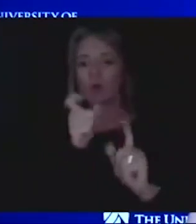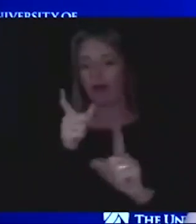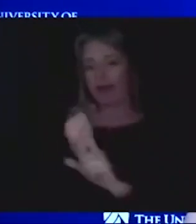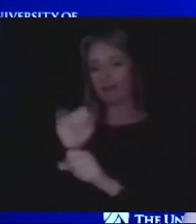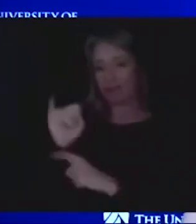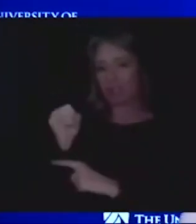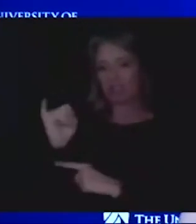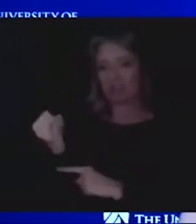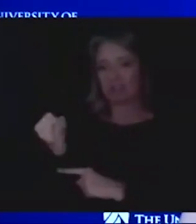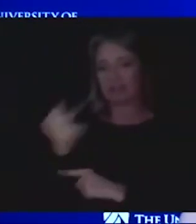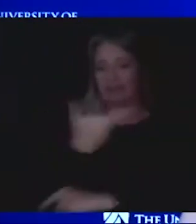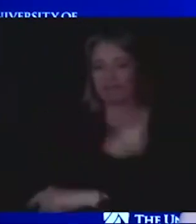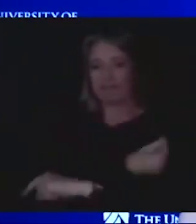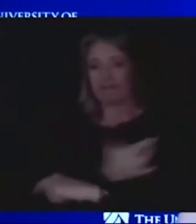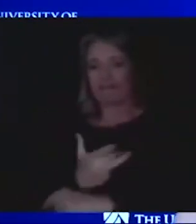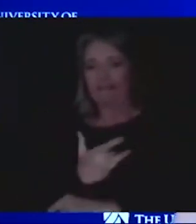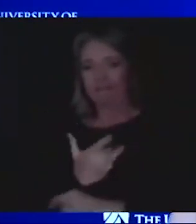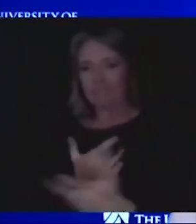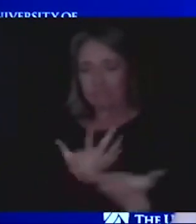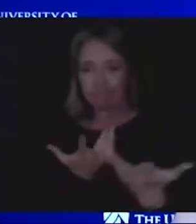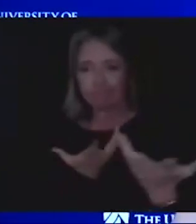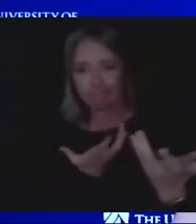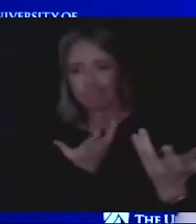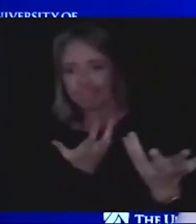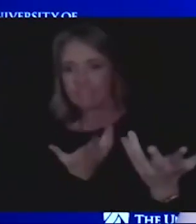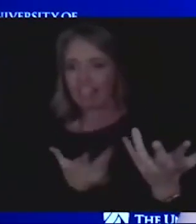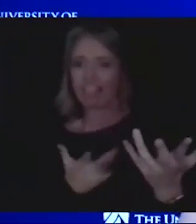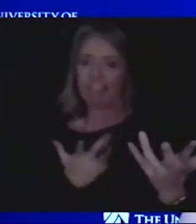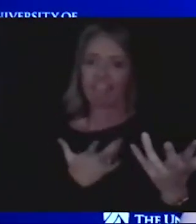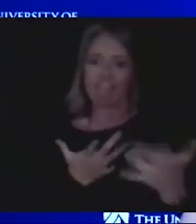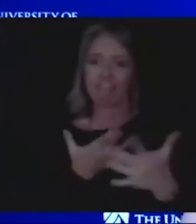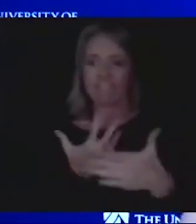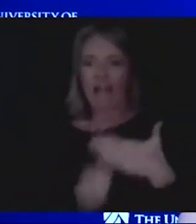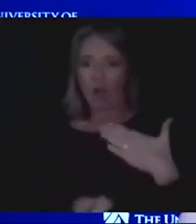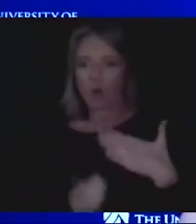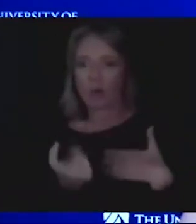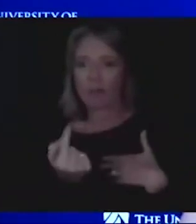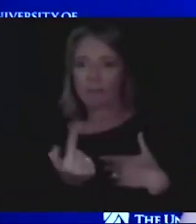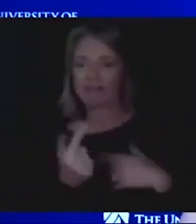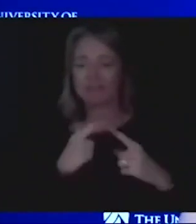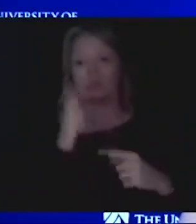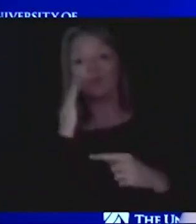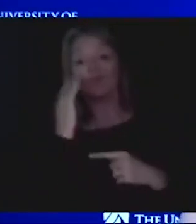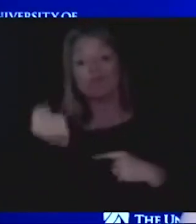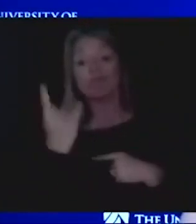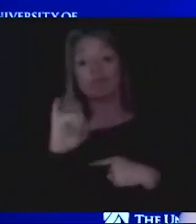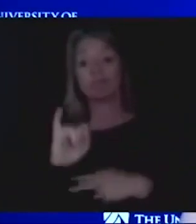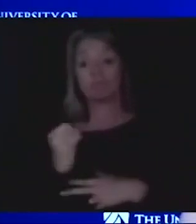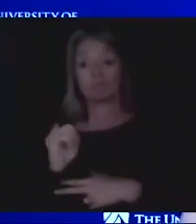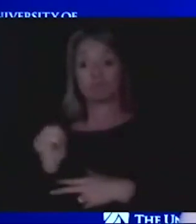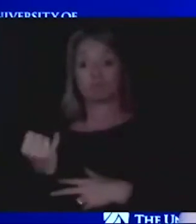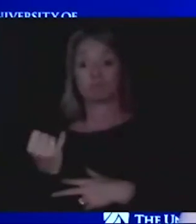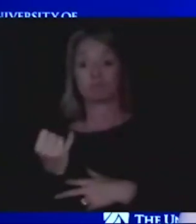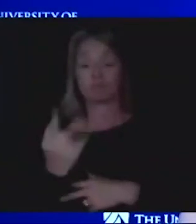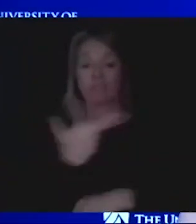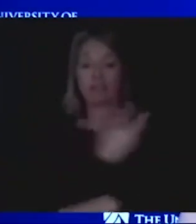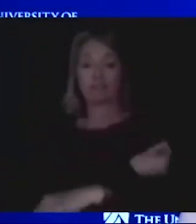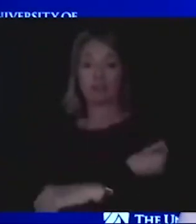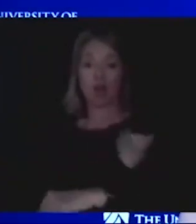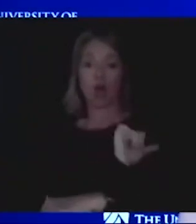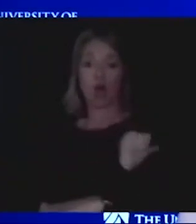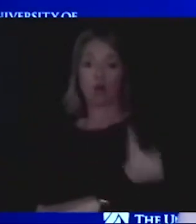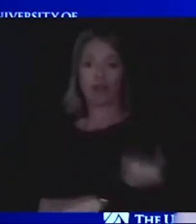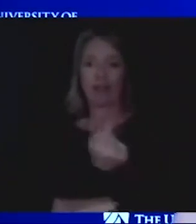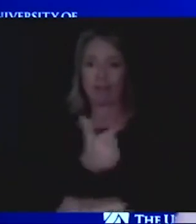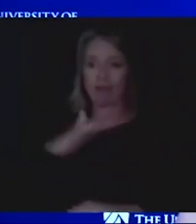out a little bit. But we also understand Johnson & Johnson vaccine was authorized a little bit later, so there is less